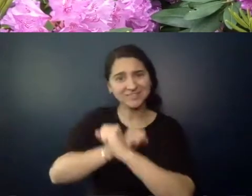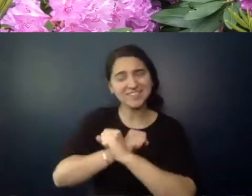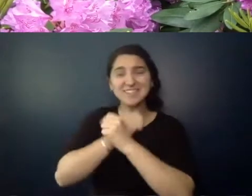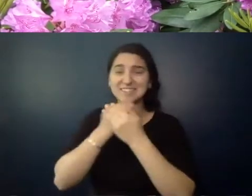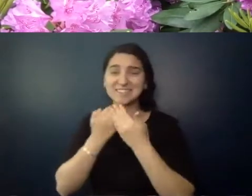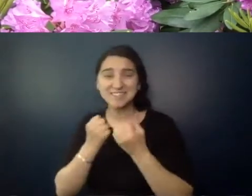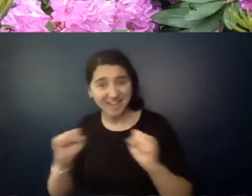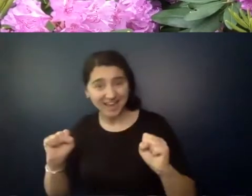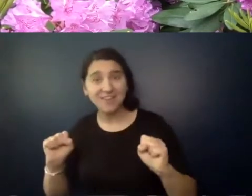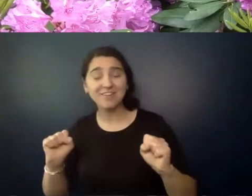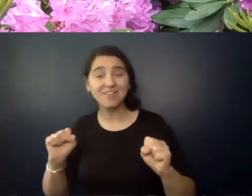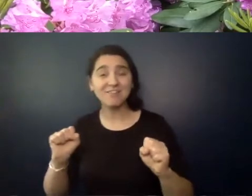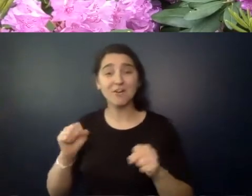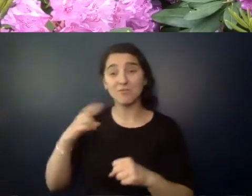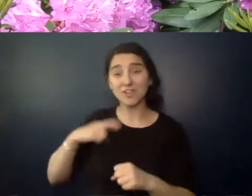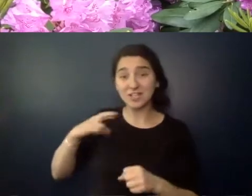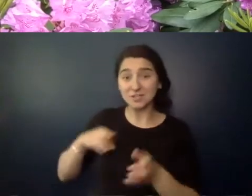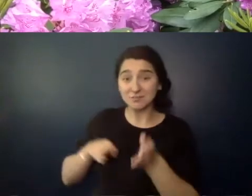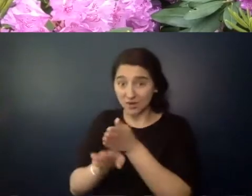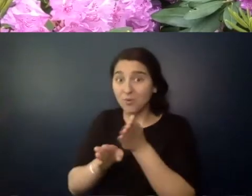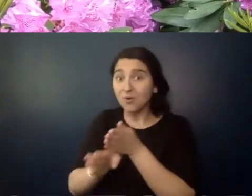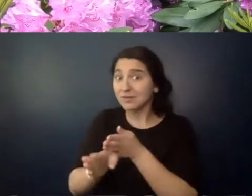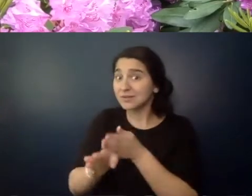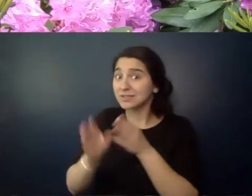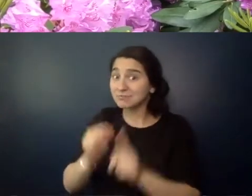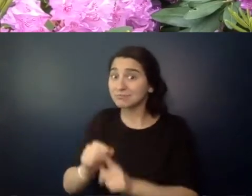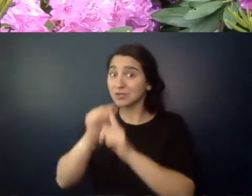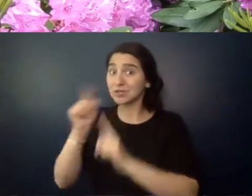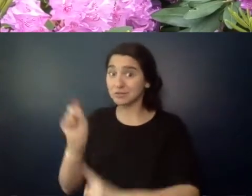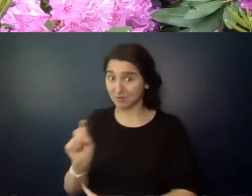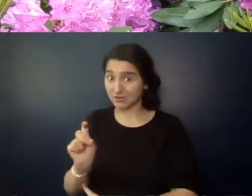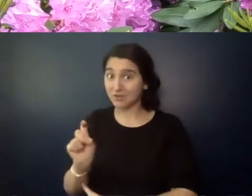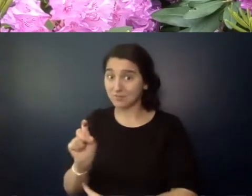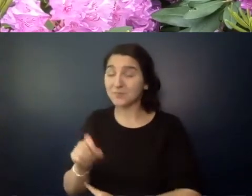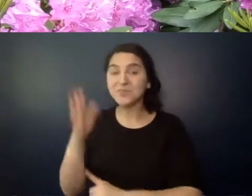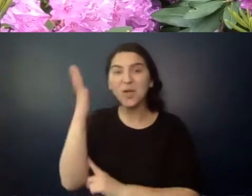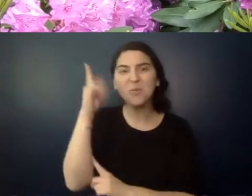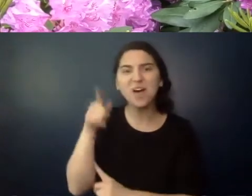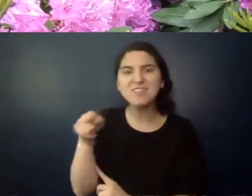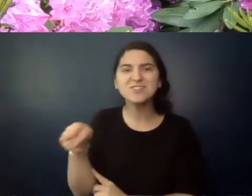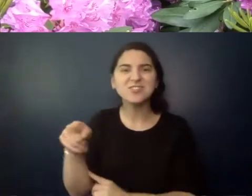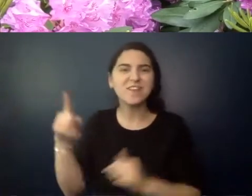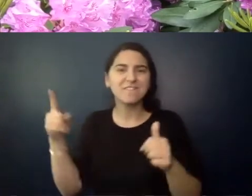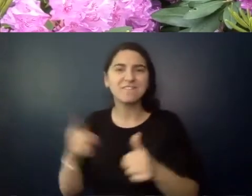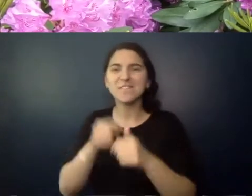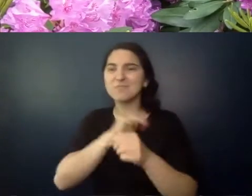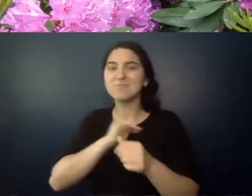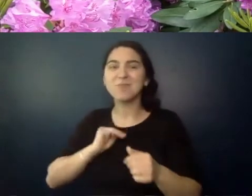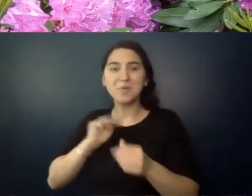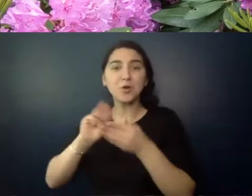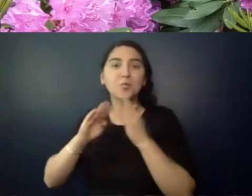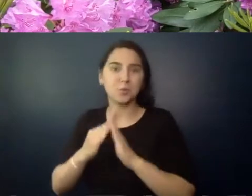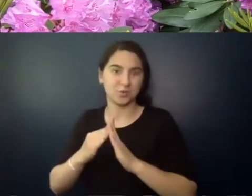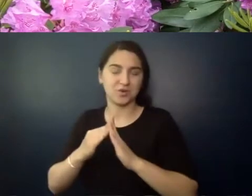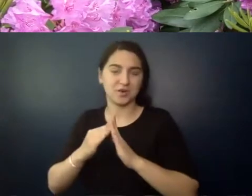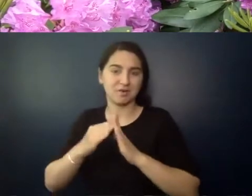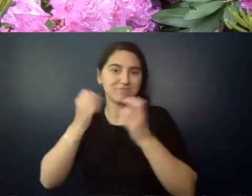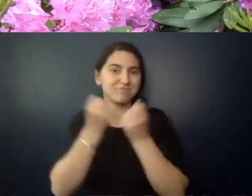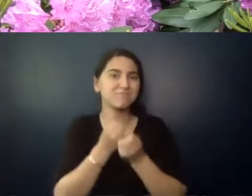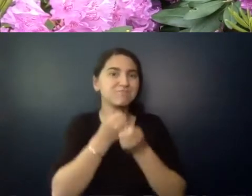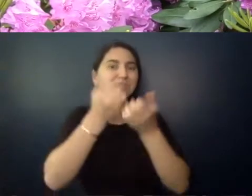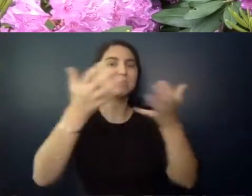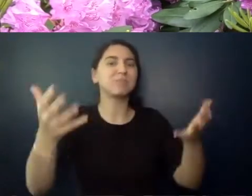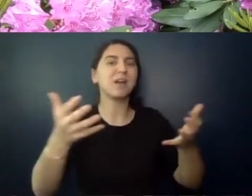successfully worked to protect the freedom of religious minorities, particularly Muslims. She was one of the first members of